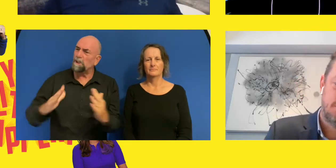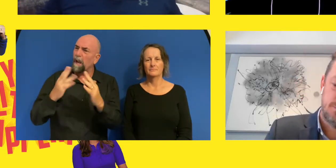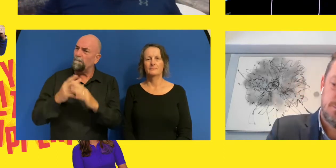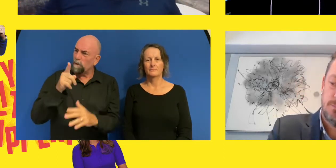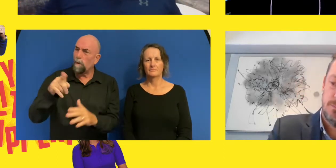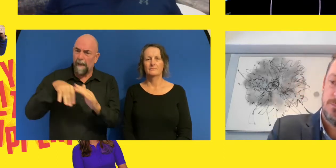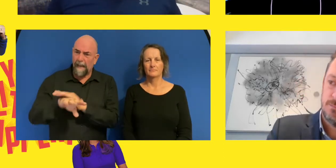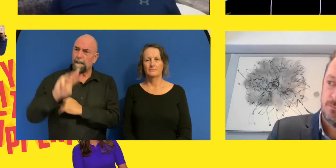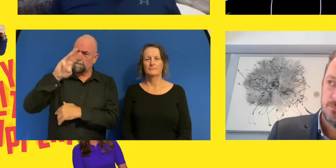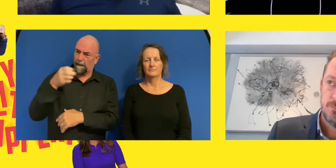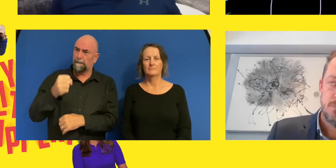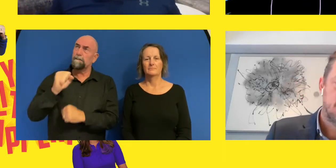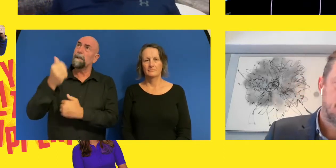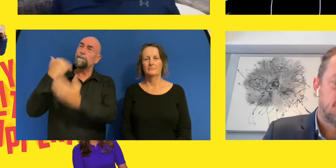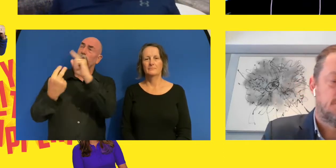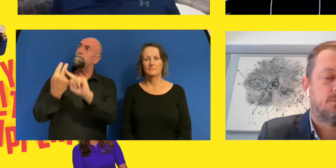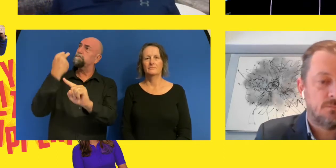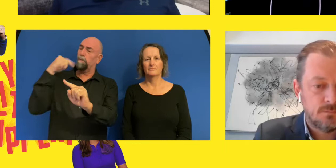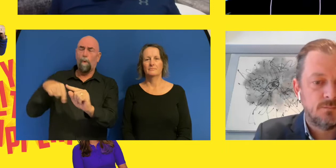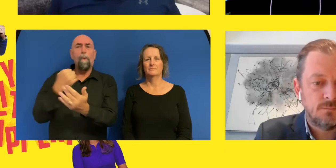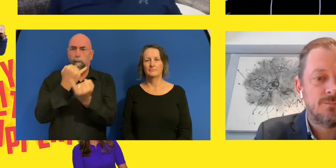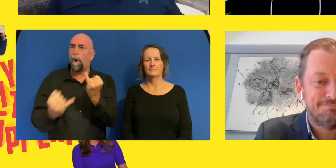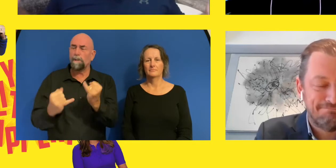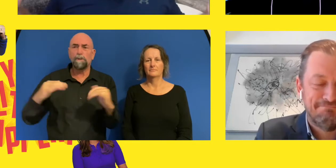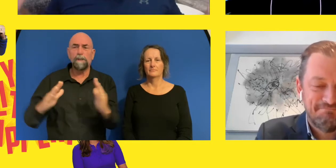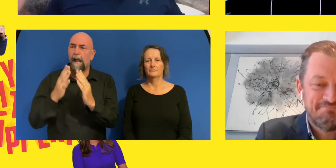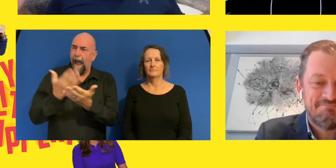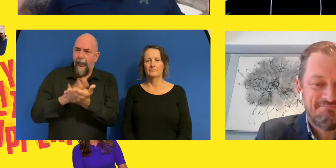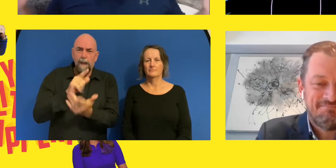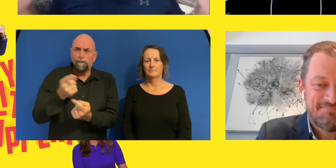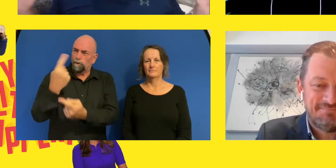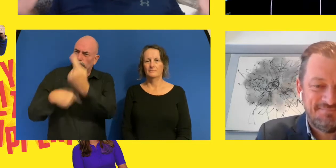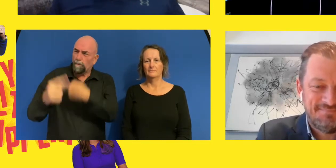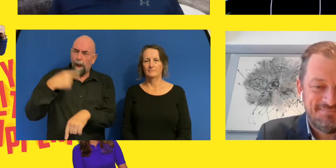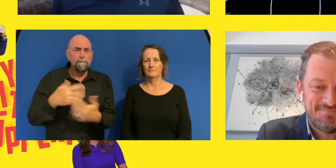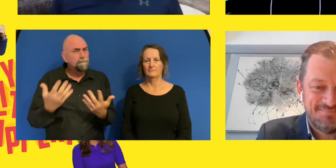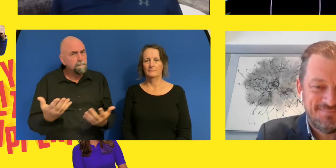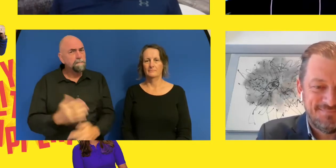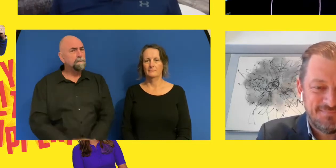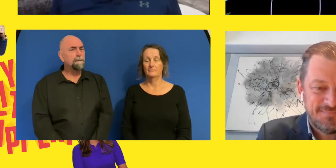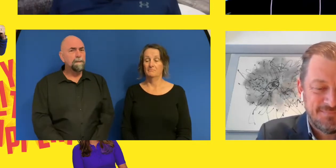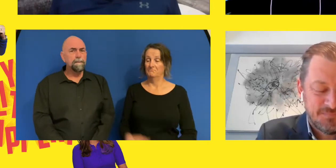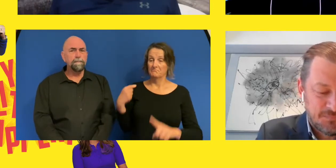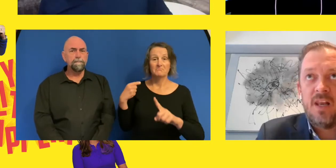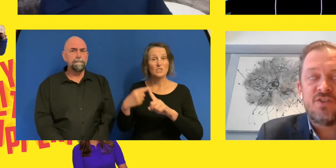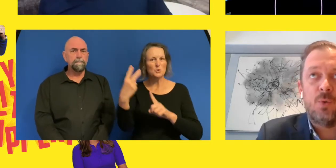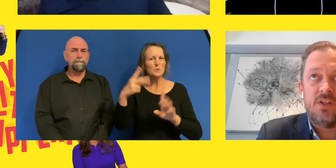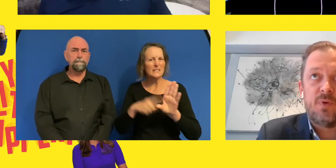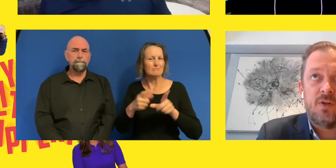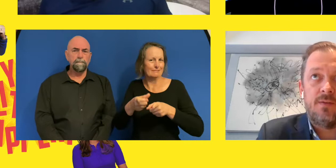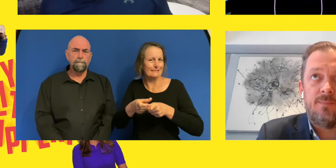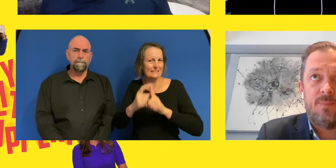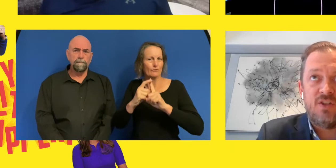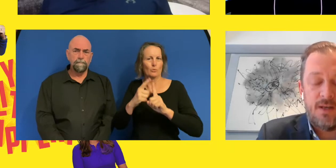most challenging couple of years in the Paralympic history. How do you describe it, living through it as president? The last 2